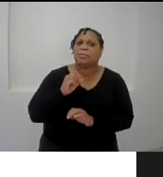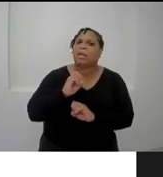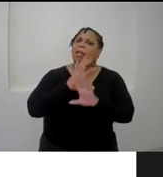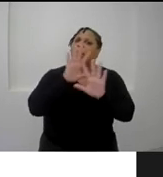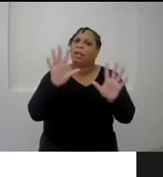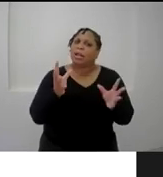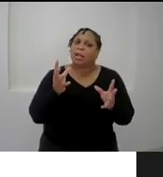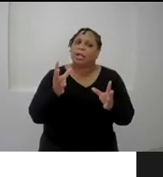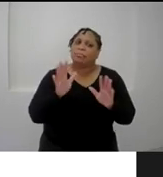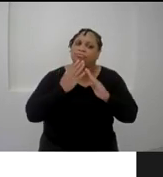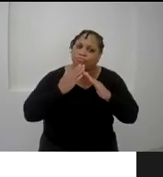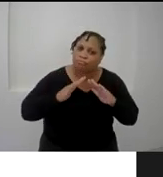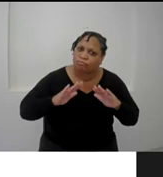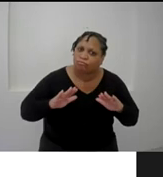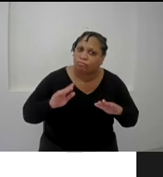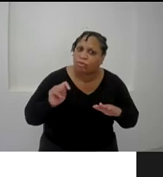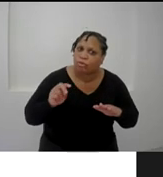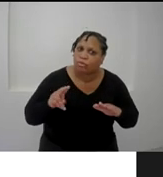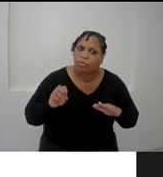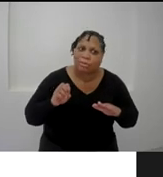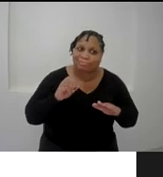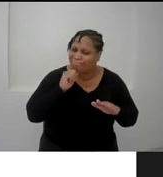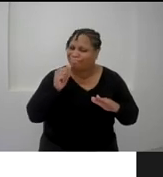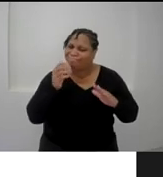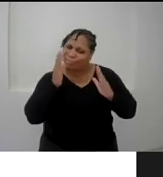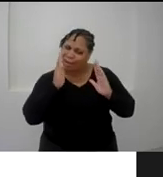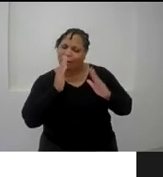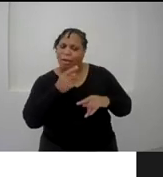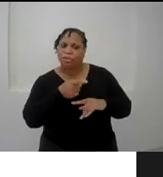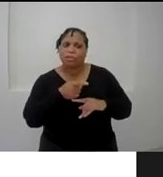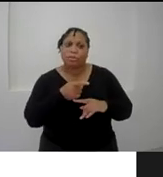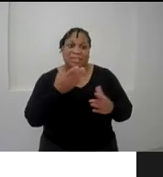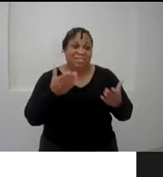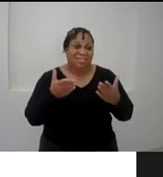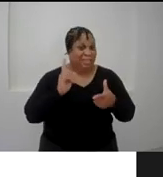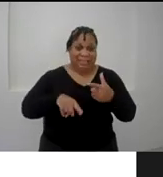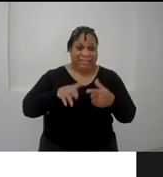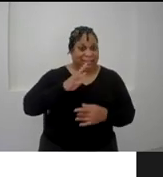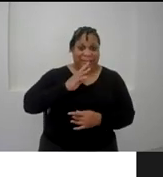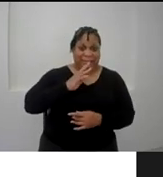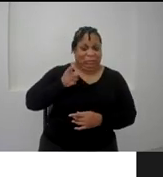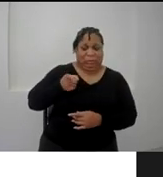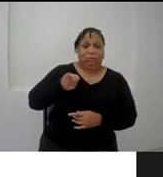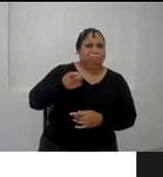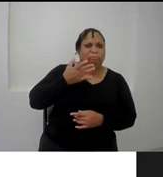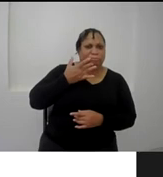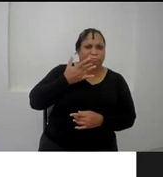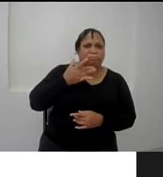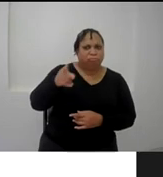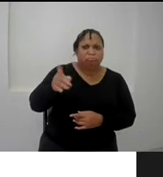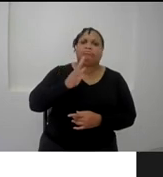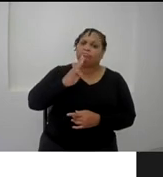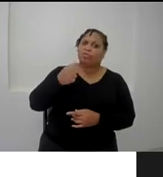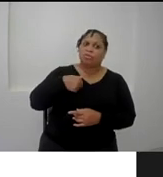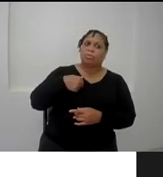tone, although I may not acknowledge you. Even though I cannot speak to you, I'd like you to talk to me and to tell me what